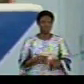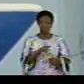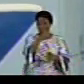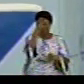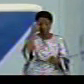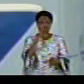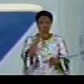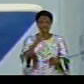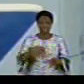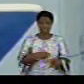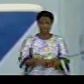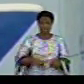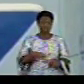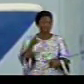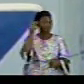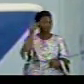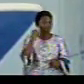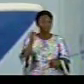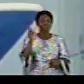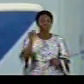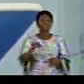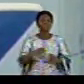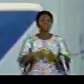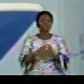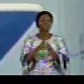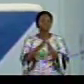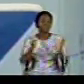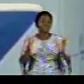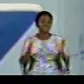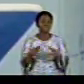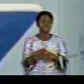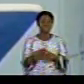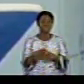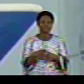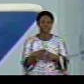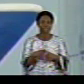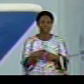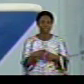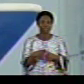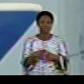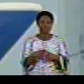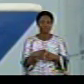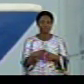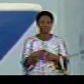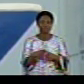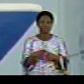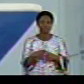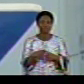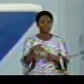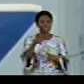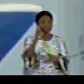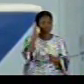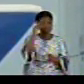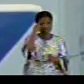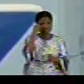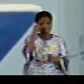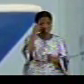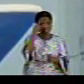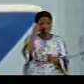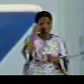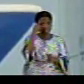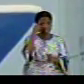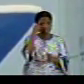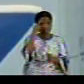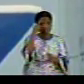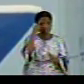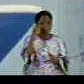big, and so big to the point that you would think that she